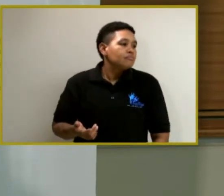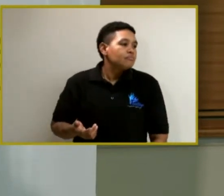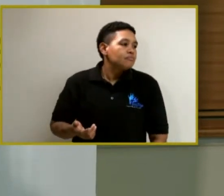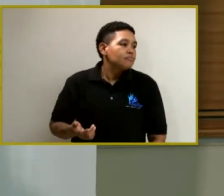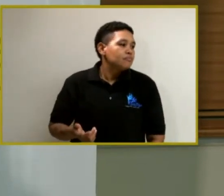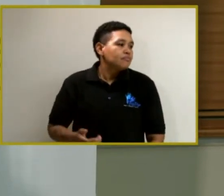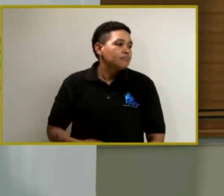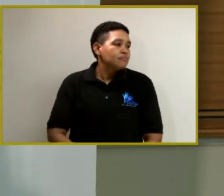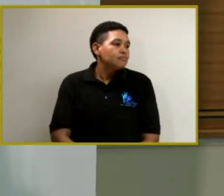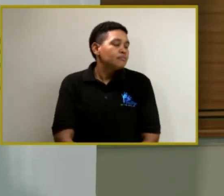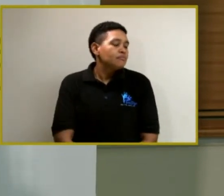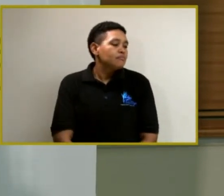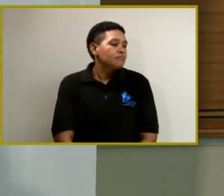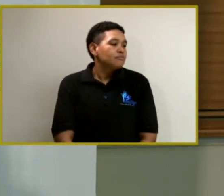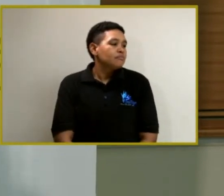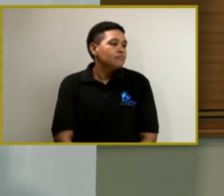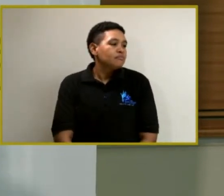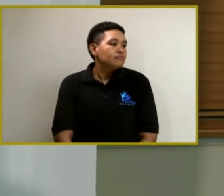areas,